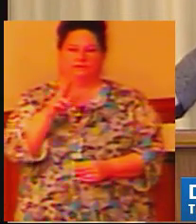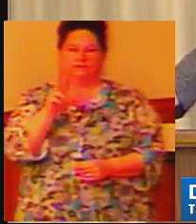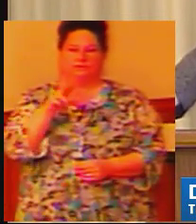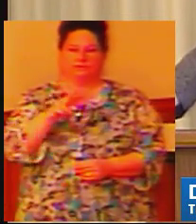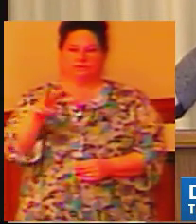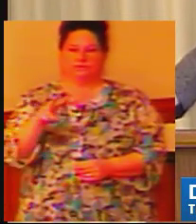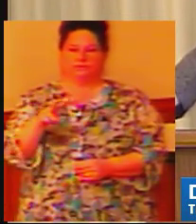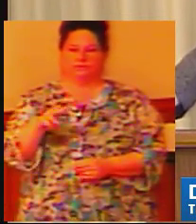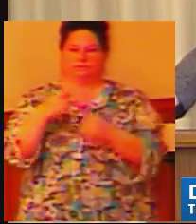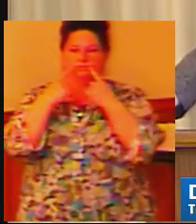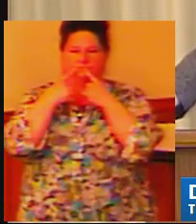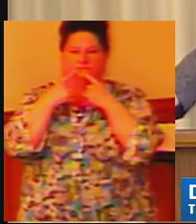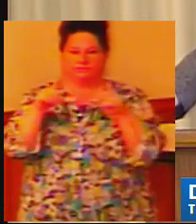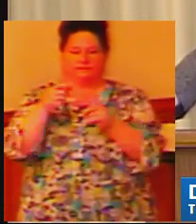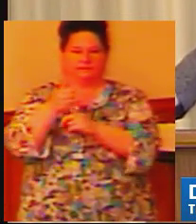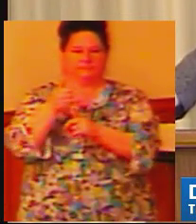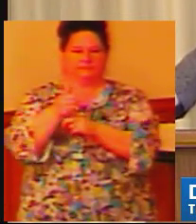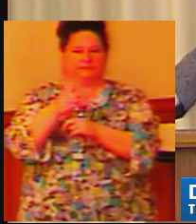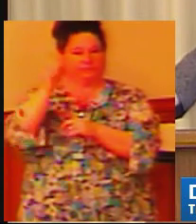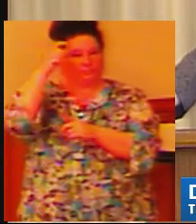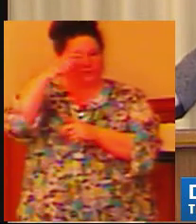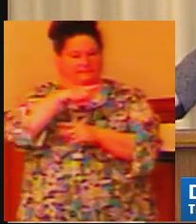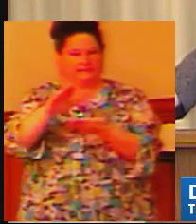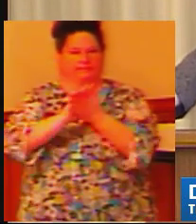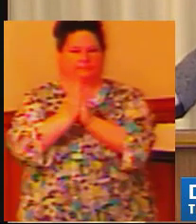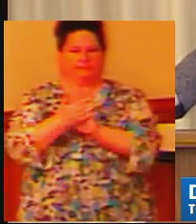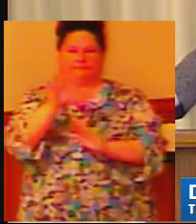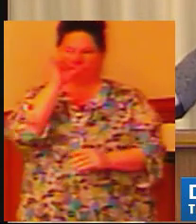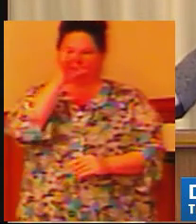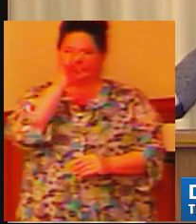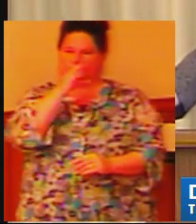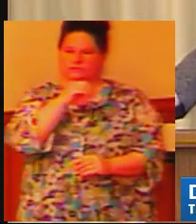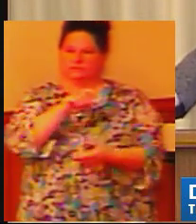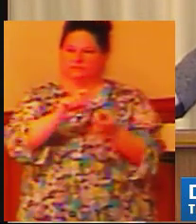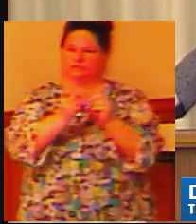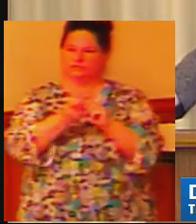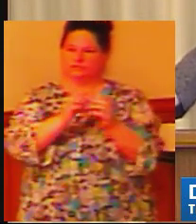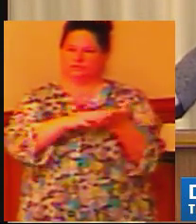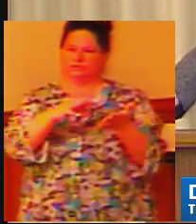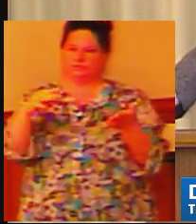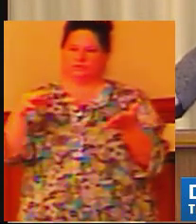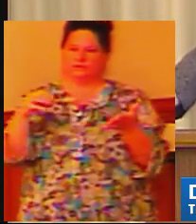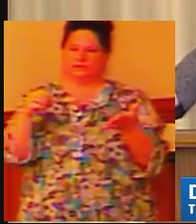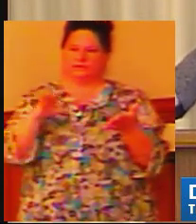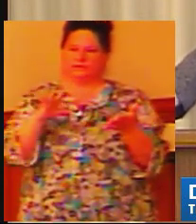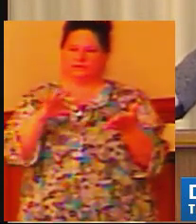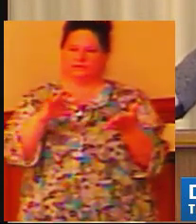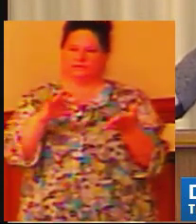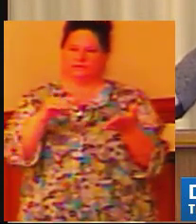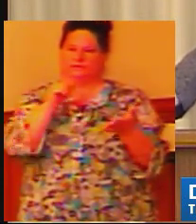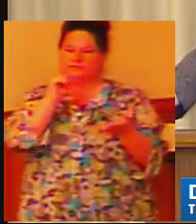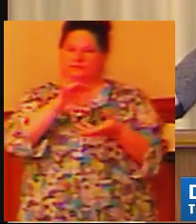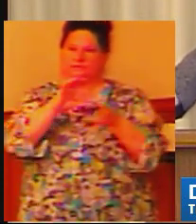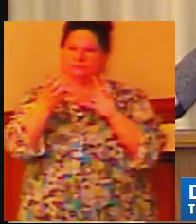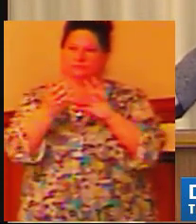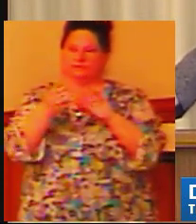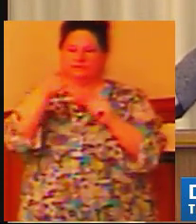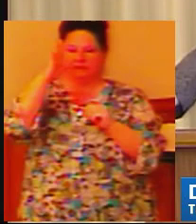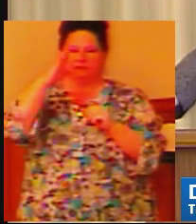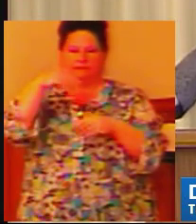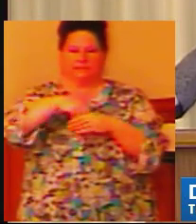1:22, professing themselves to be wise, they became fools and changed the glory of the uncorruptible God into an